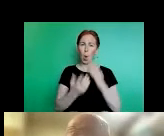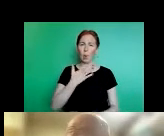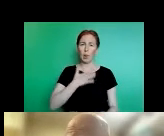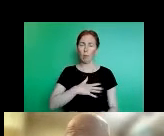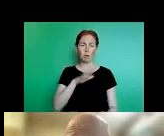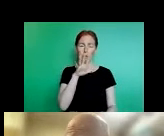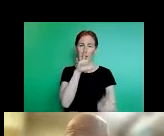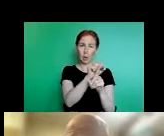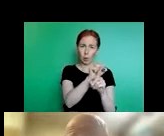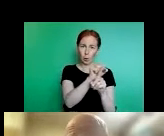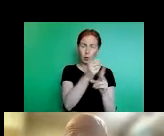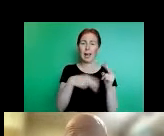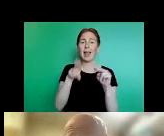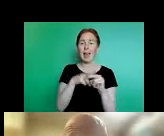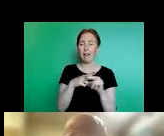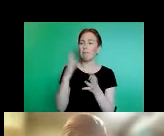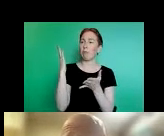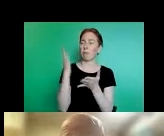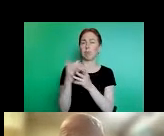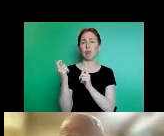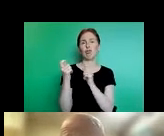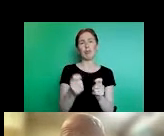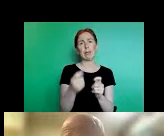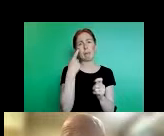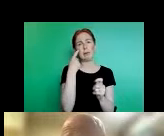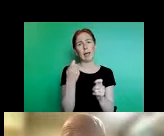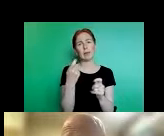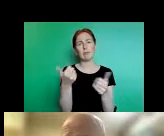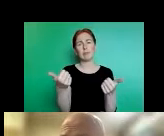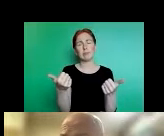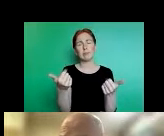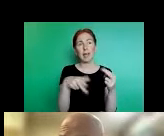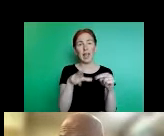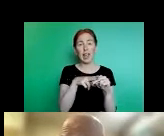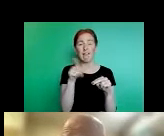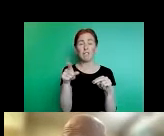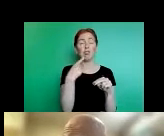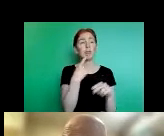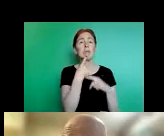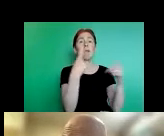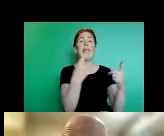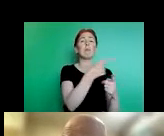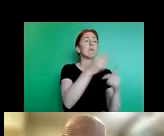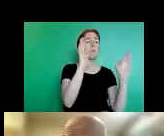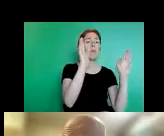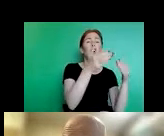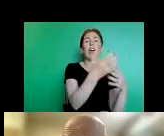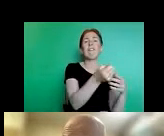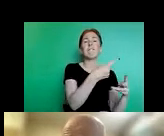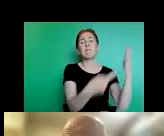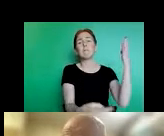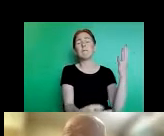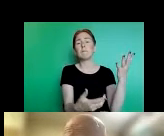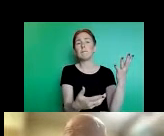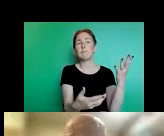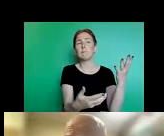offer. Otherwise, what value is it to parents? Now, you could argue for USH1, there is value. There